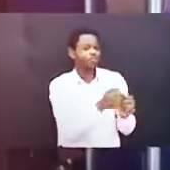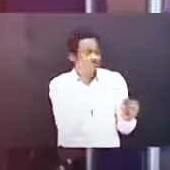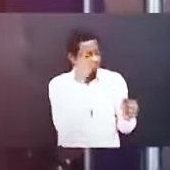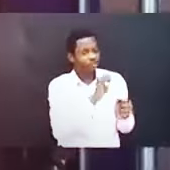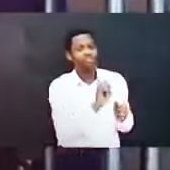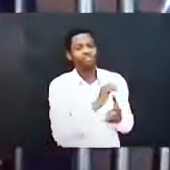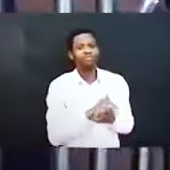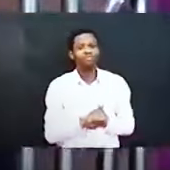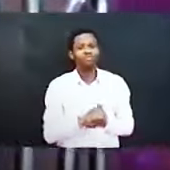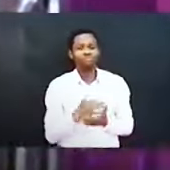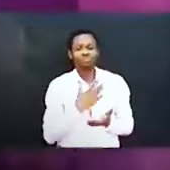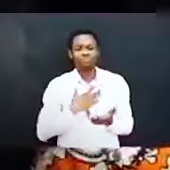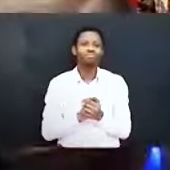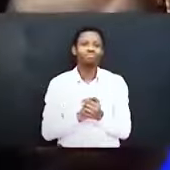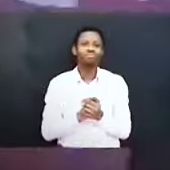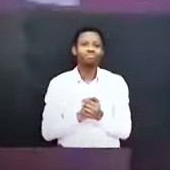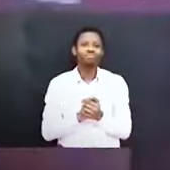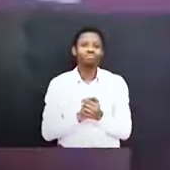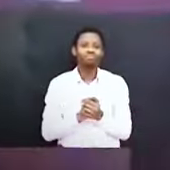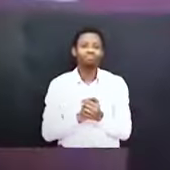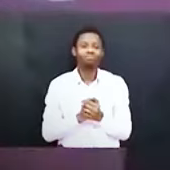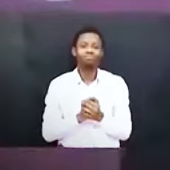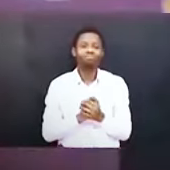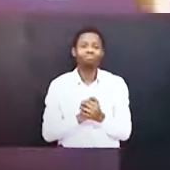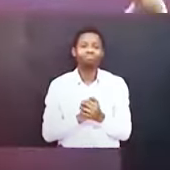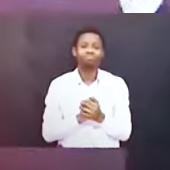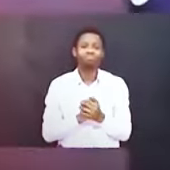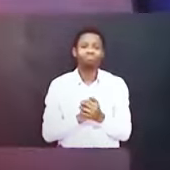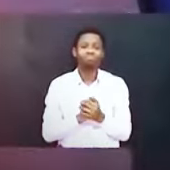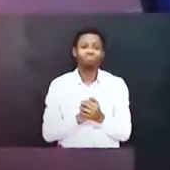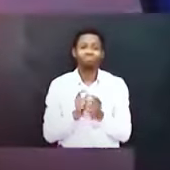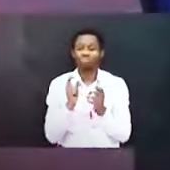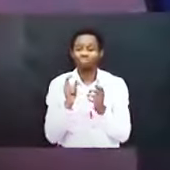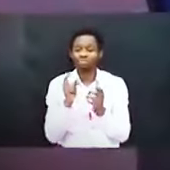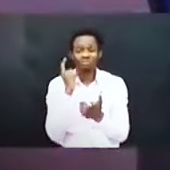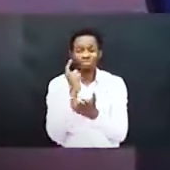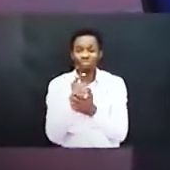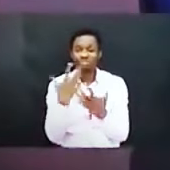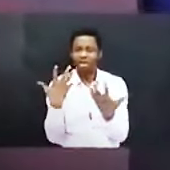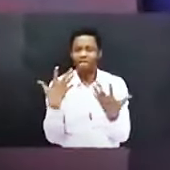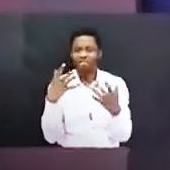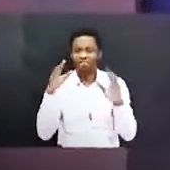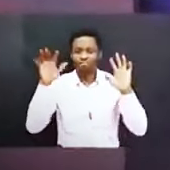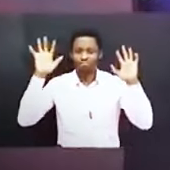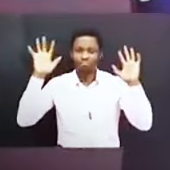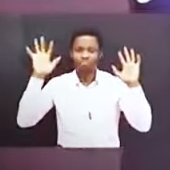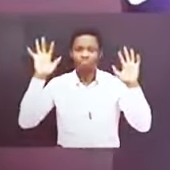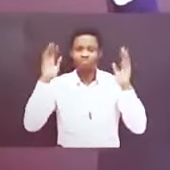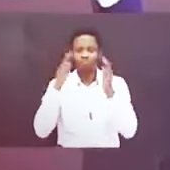Shall we stand for a moment of prayer? Just a moment of prayer. Just lift up your hands.